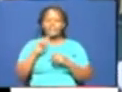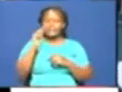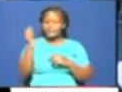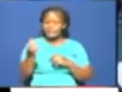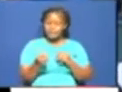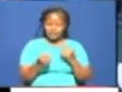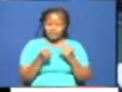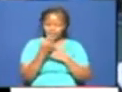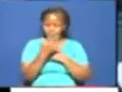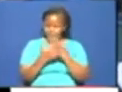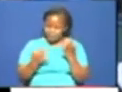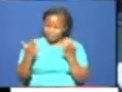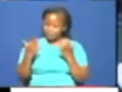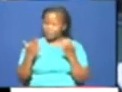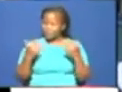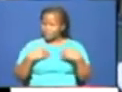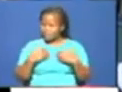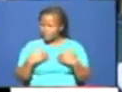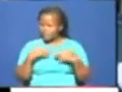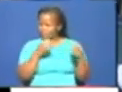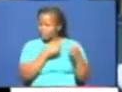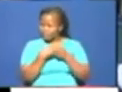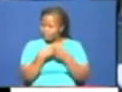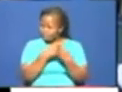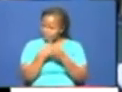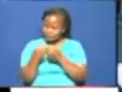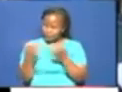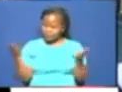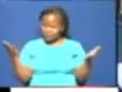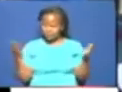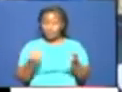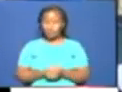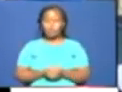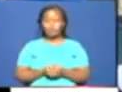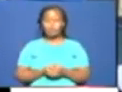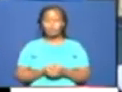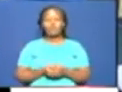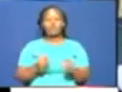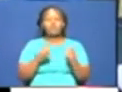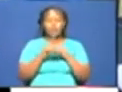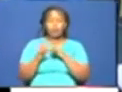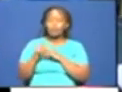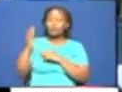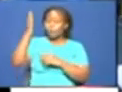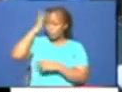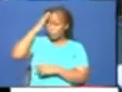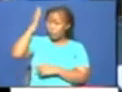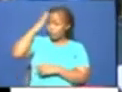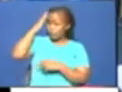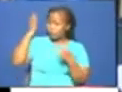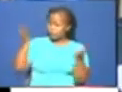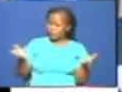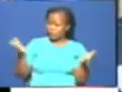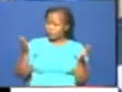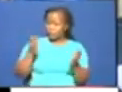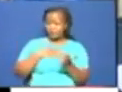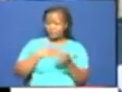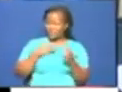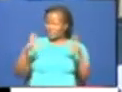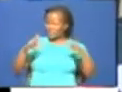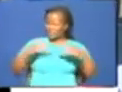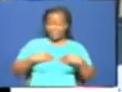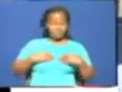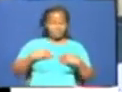terror. No, not on our watch, not on my watch.